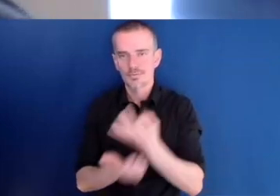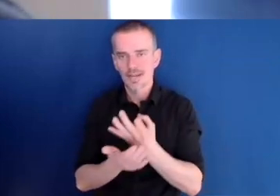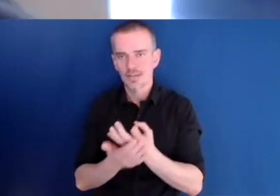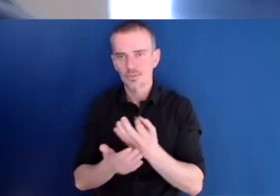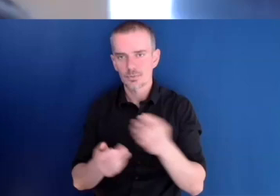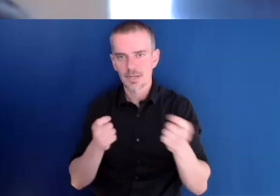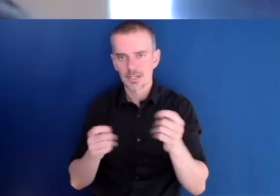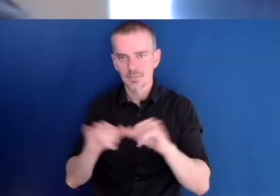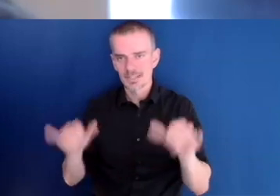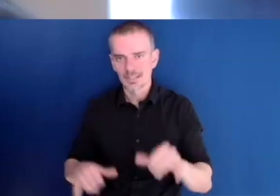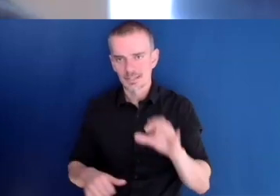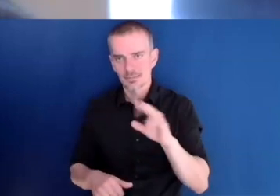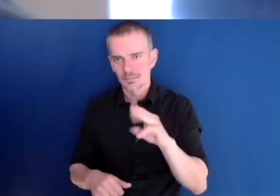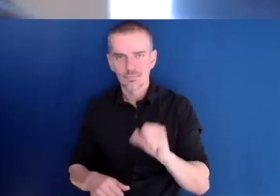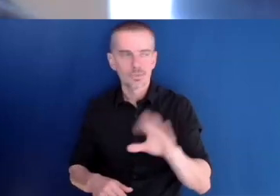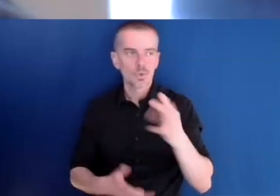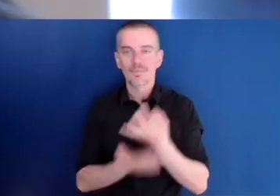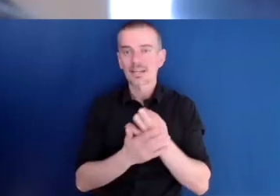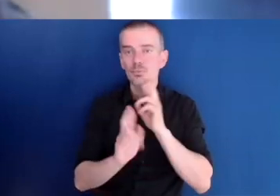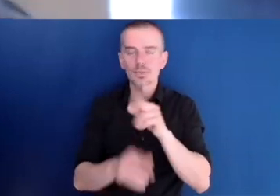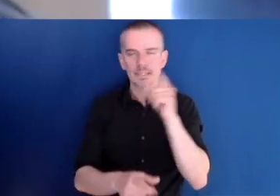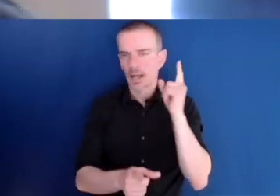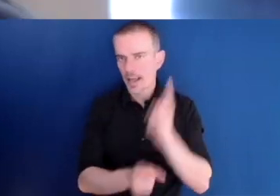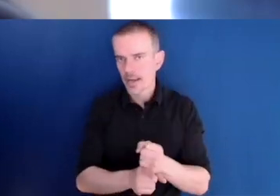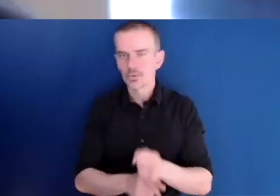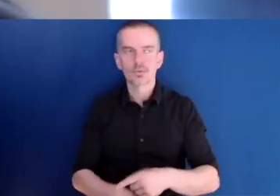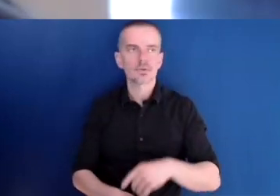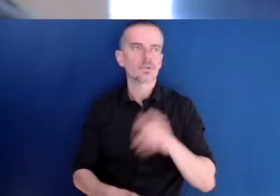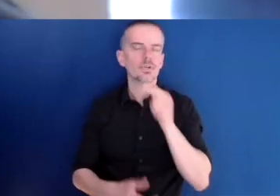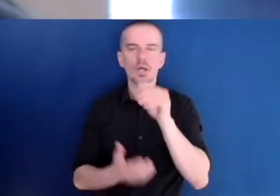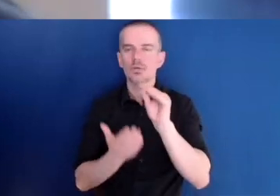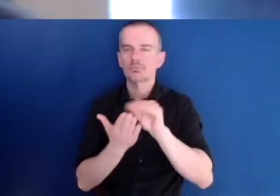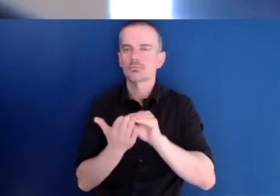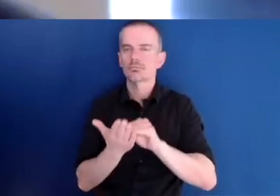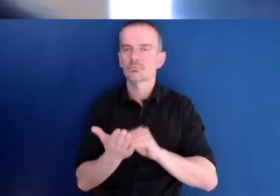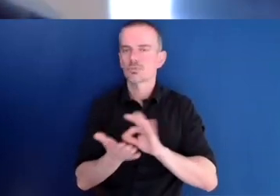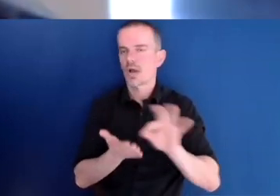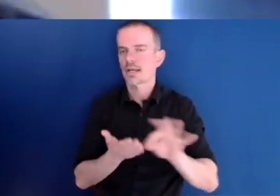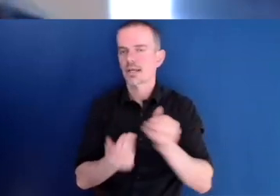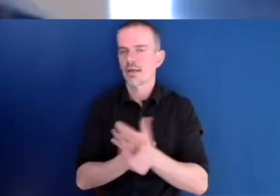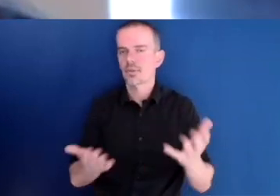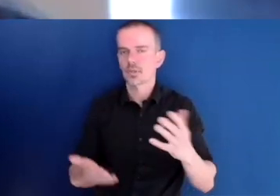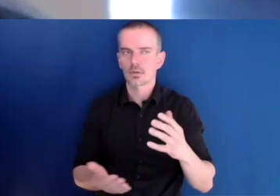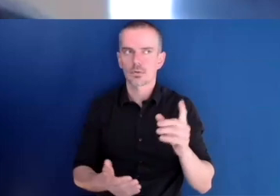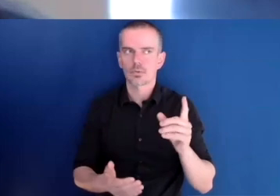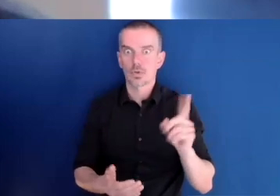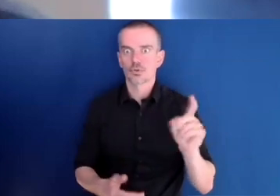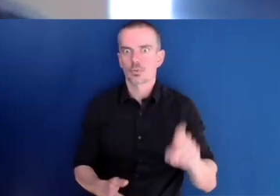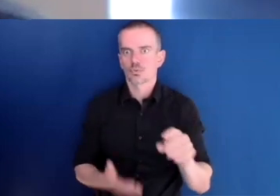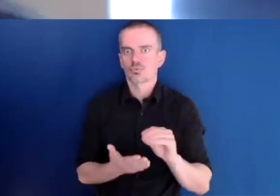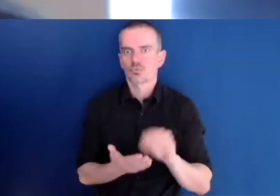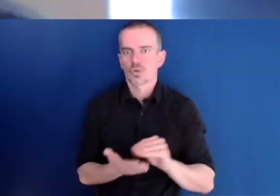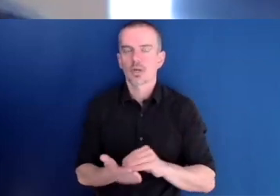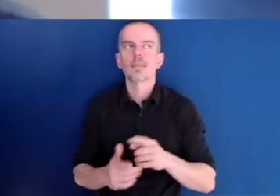not accurate, you're not tracking everything that you're supposed to be tracking, then they have the